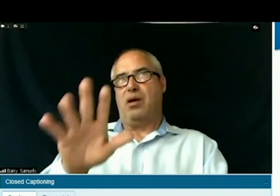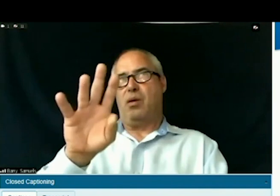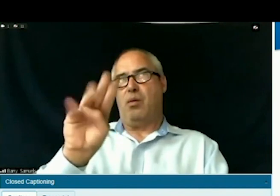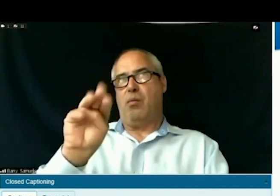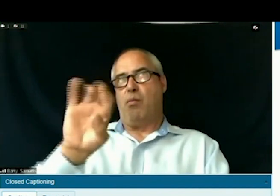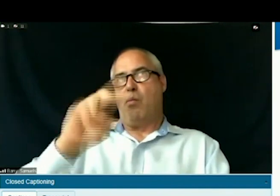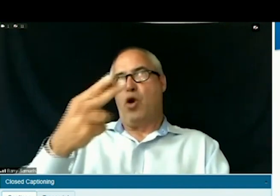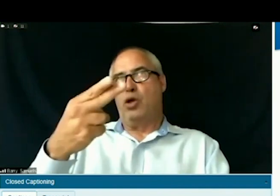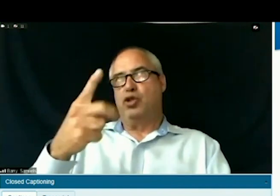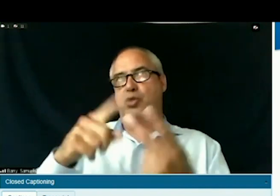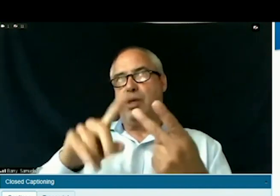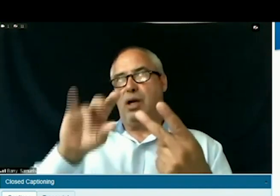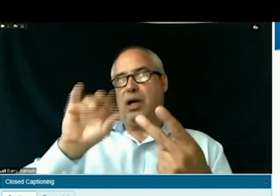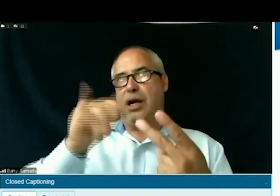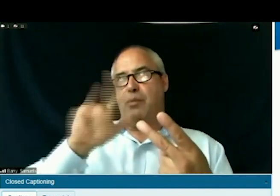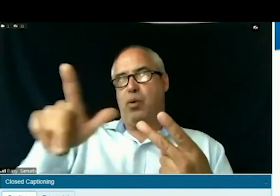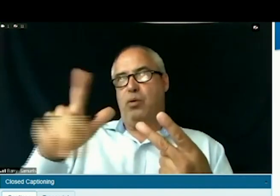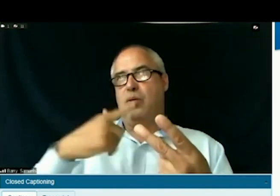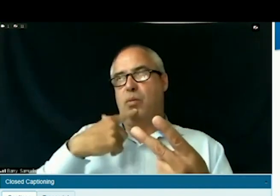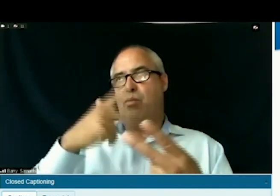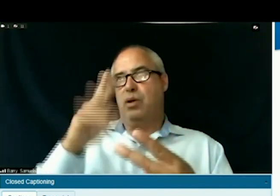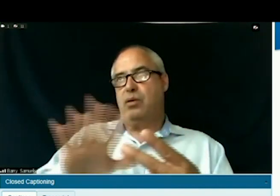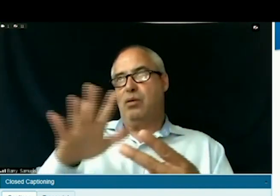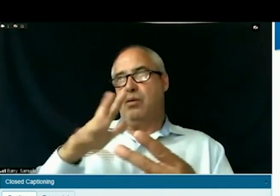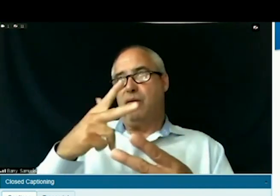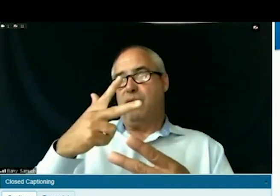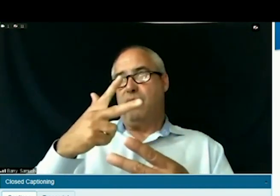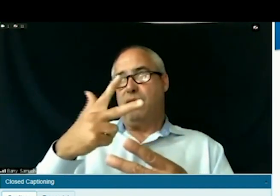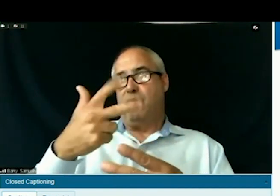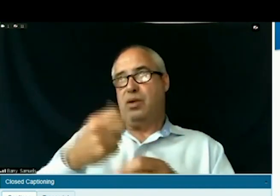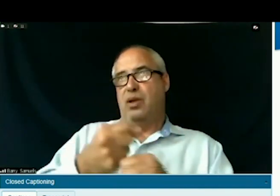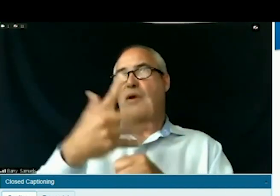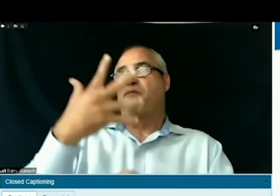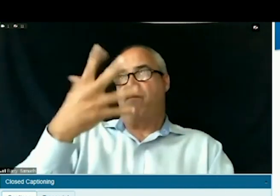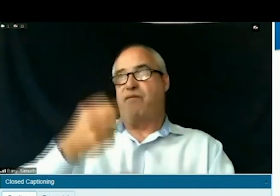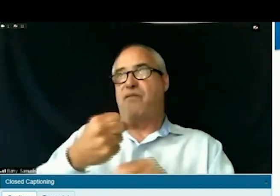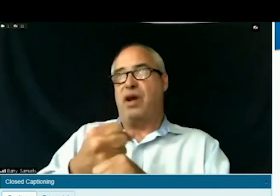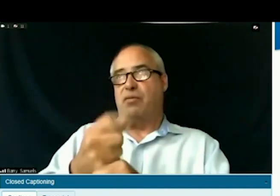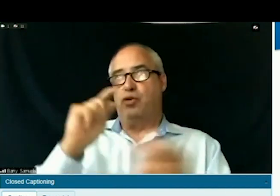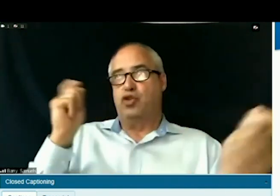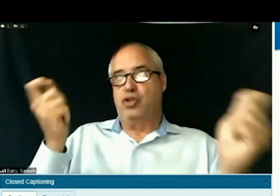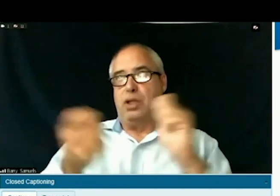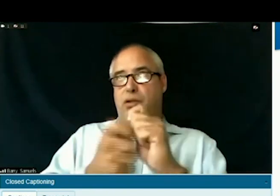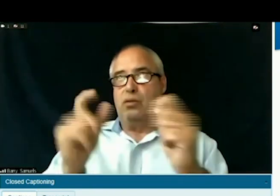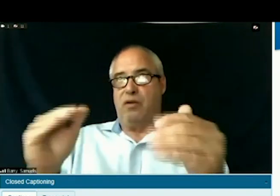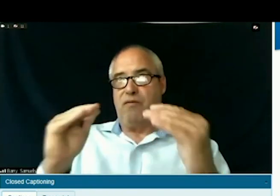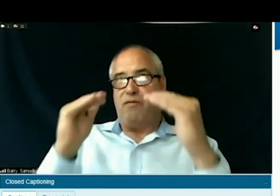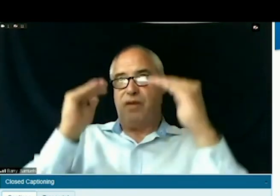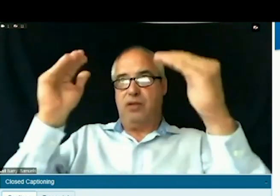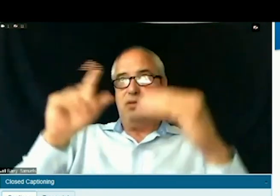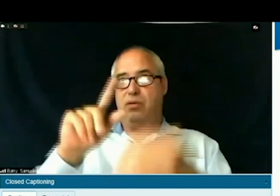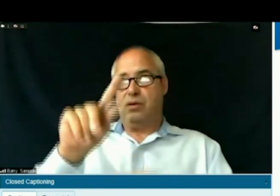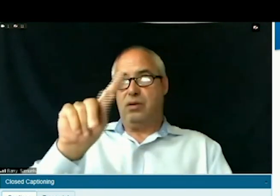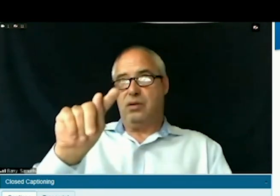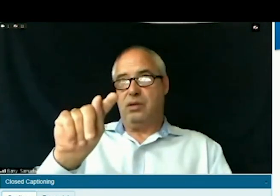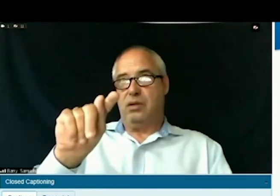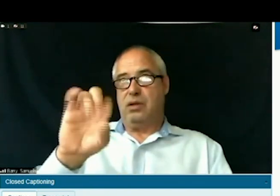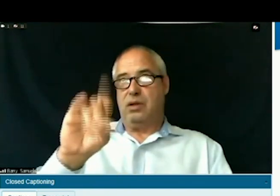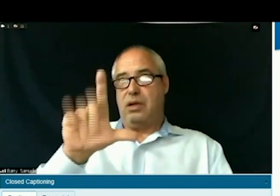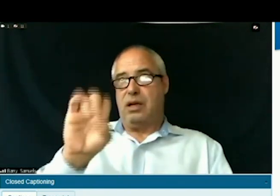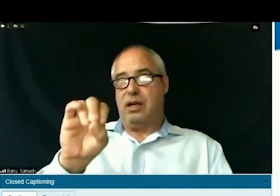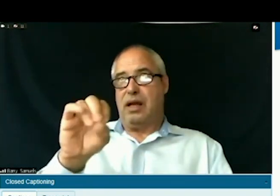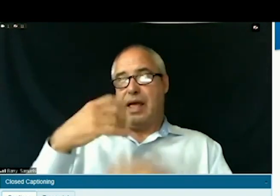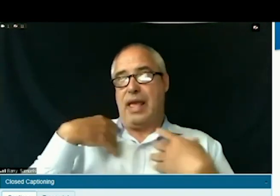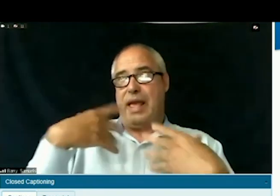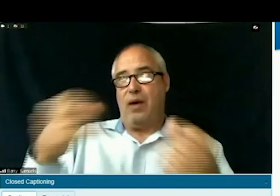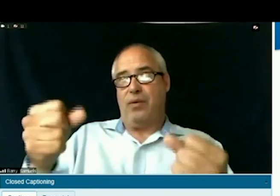3 years or 5 years worth of changes and advancements in telehealth in about 3 weeks. And it was,